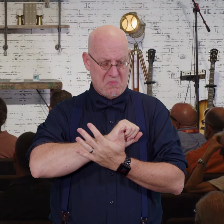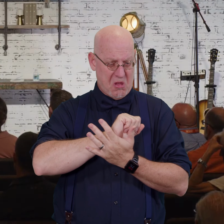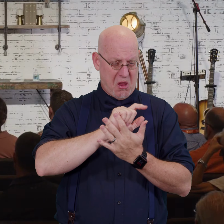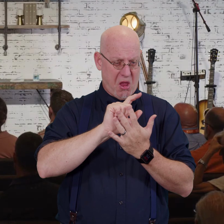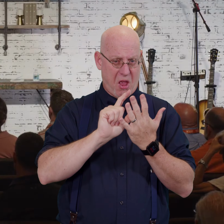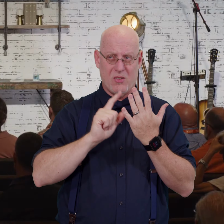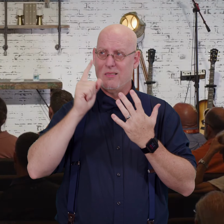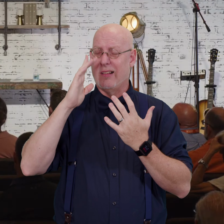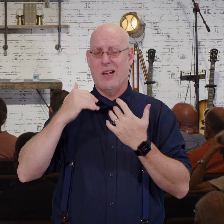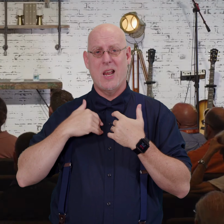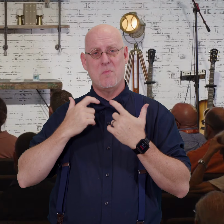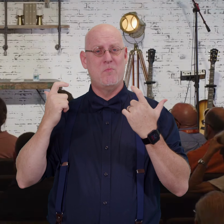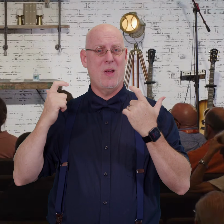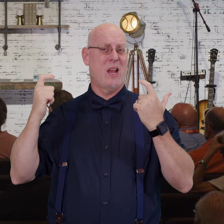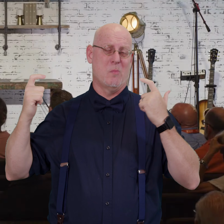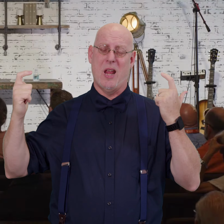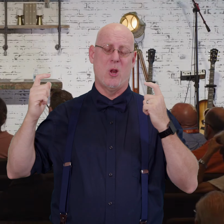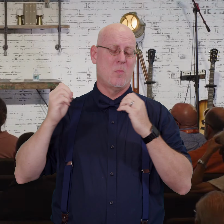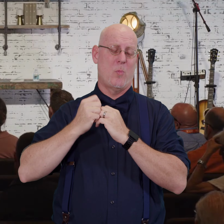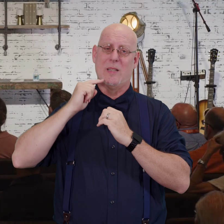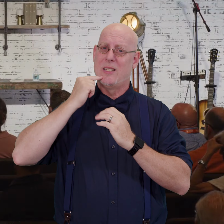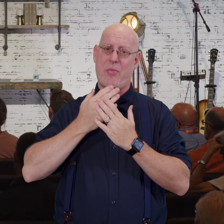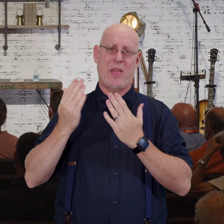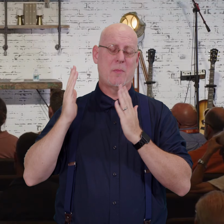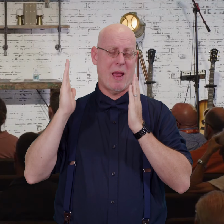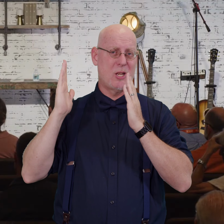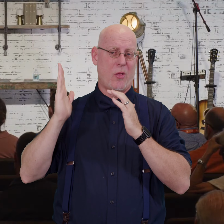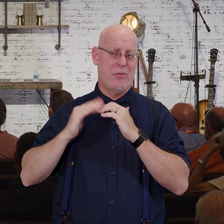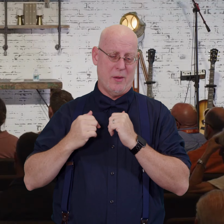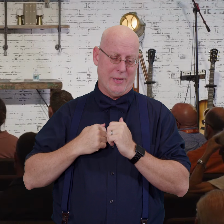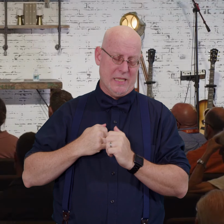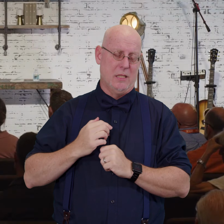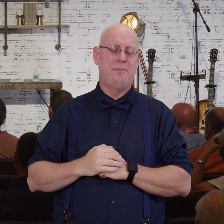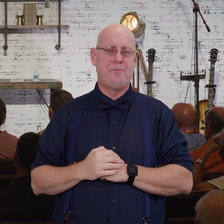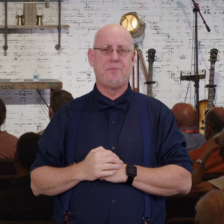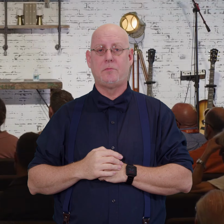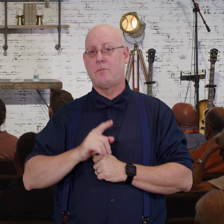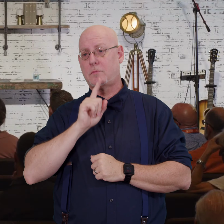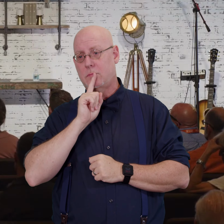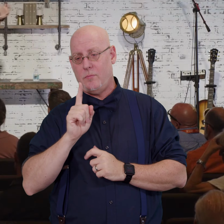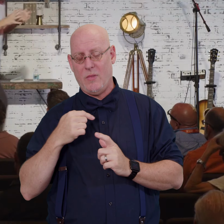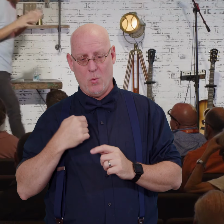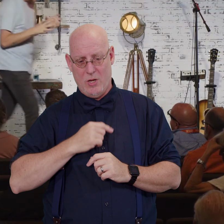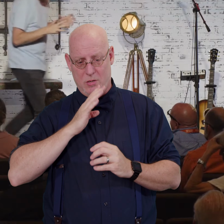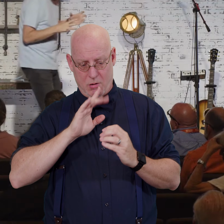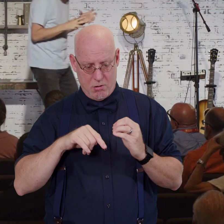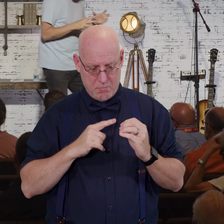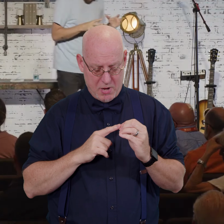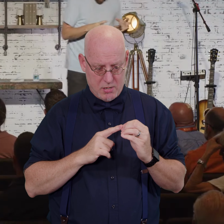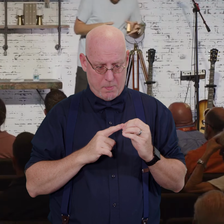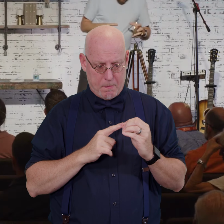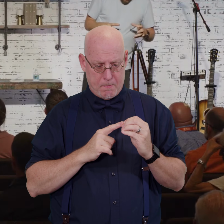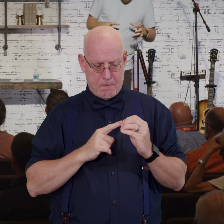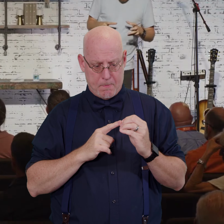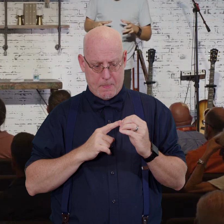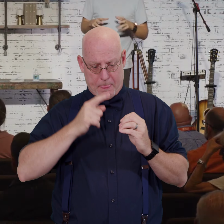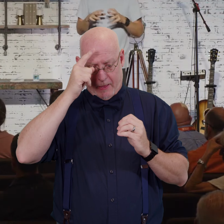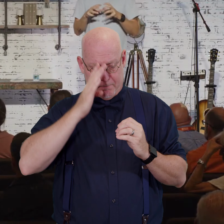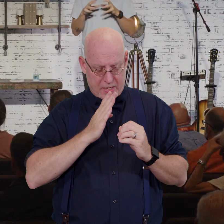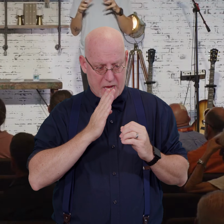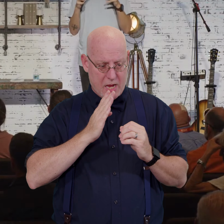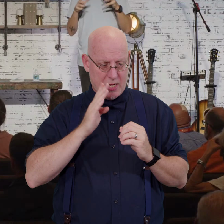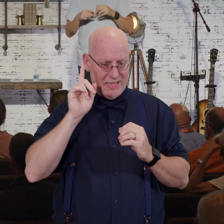stuff, God, you got bigger, grander, more serious things to pay attention to than us. And here's the reality. When we talk about God